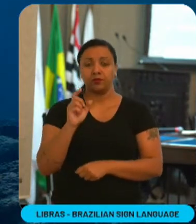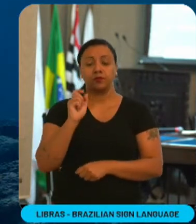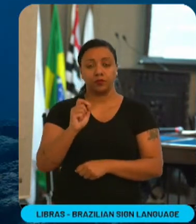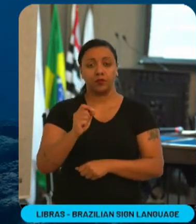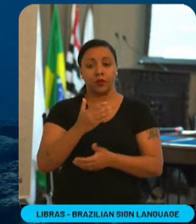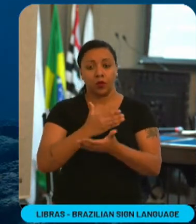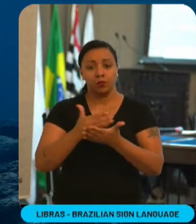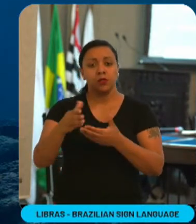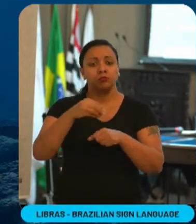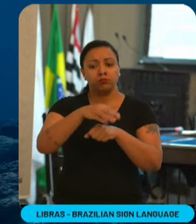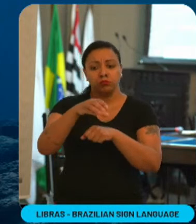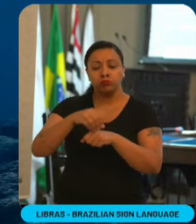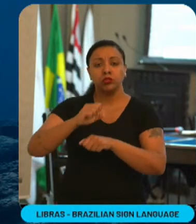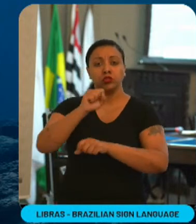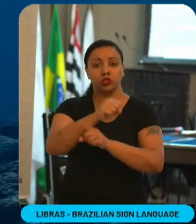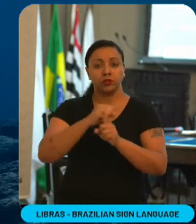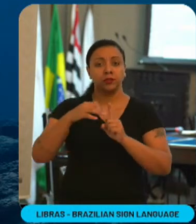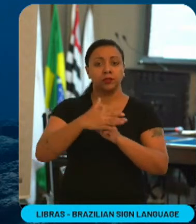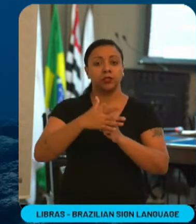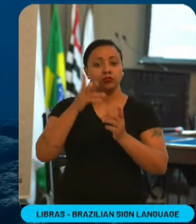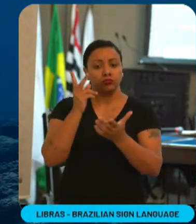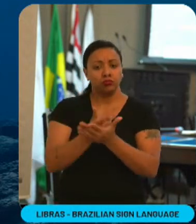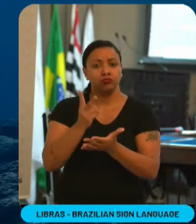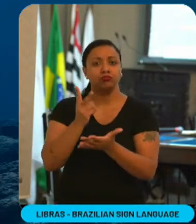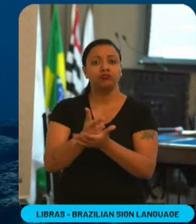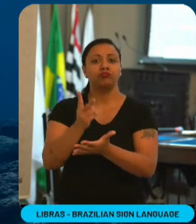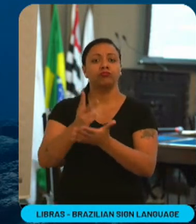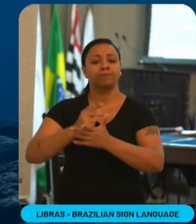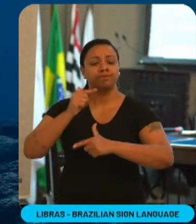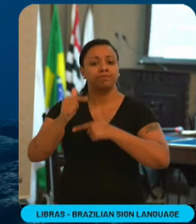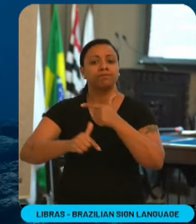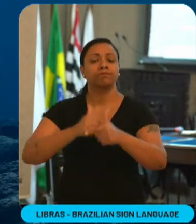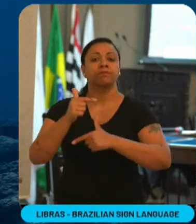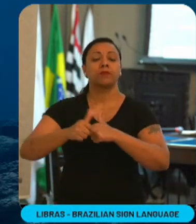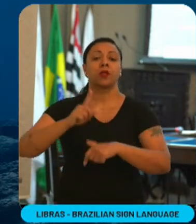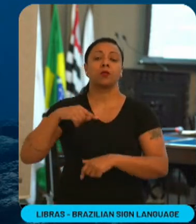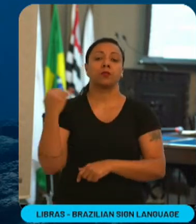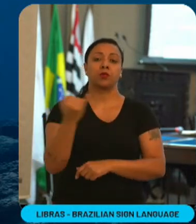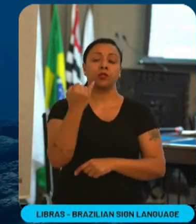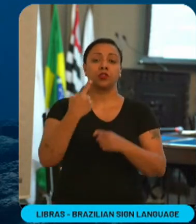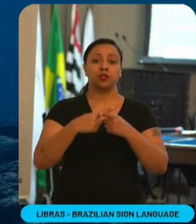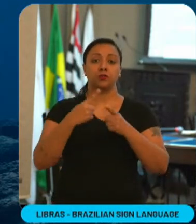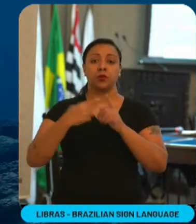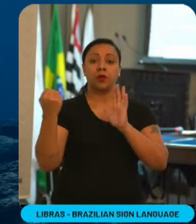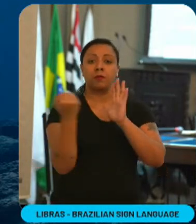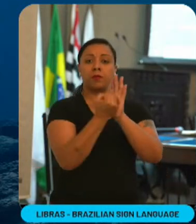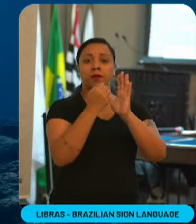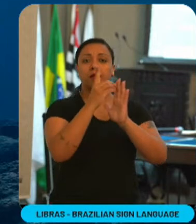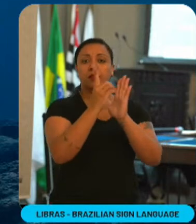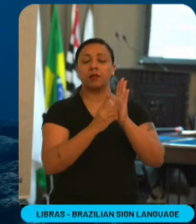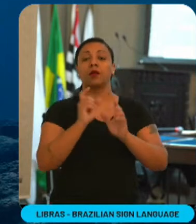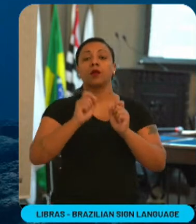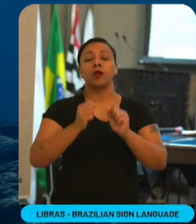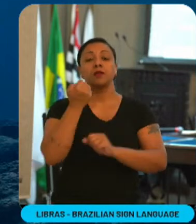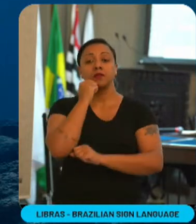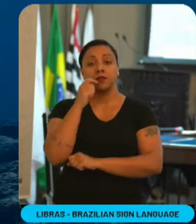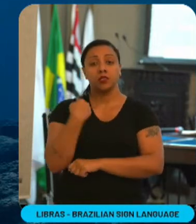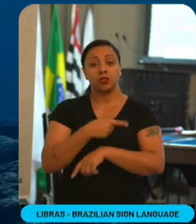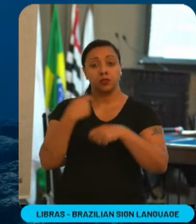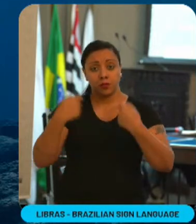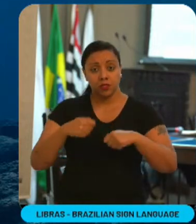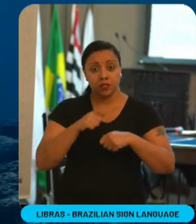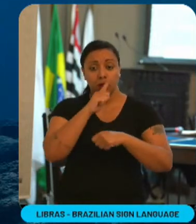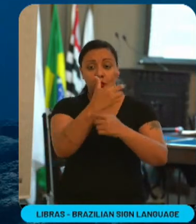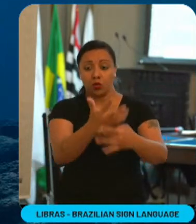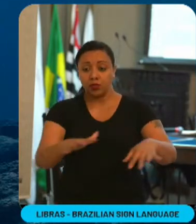And we need to call the attention of that to that from society and continue